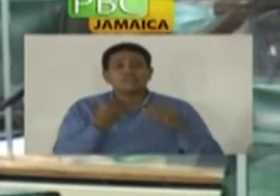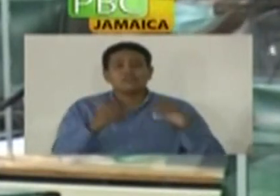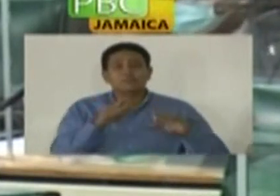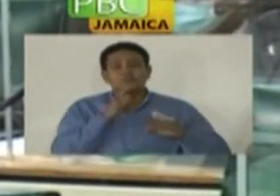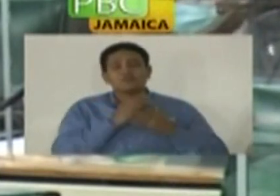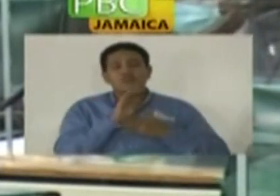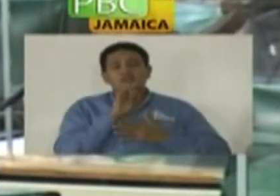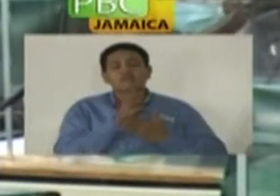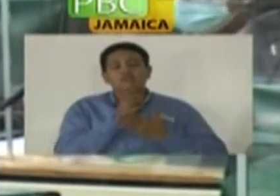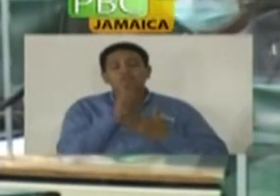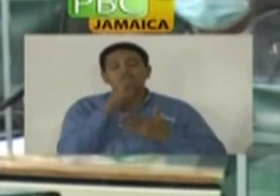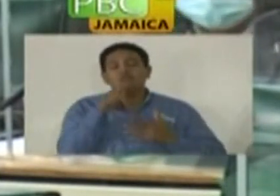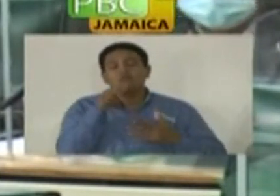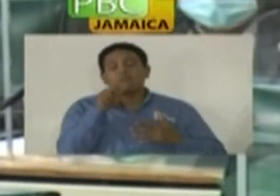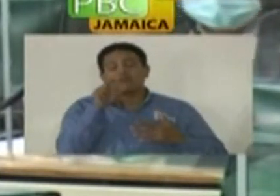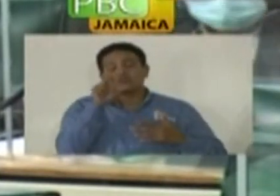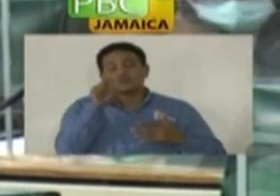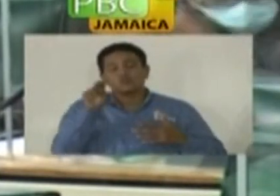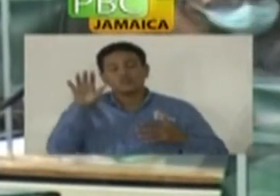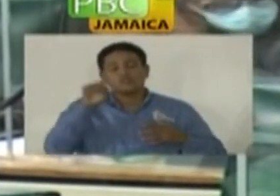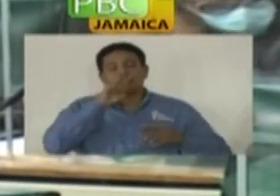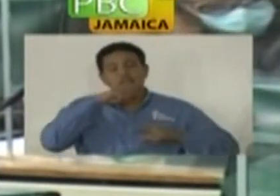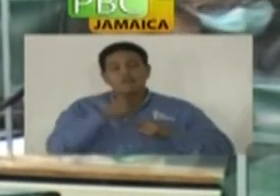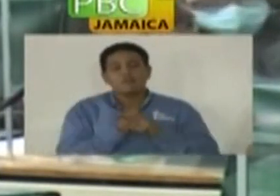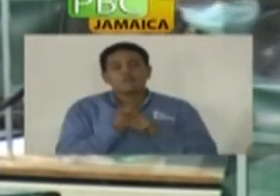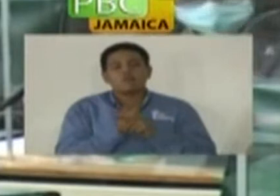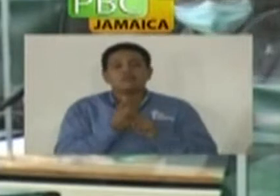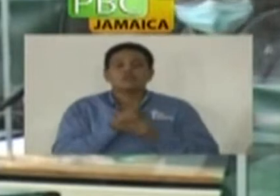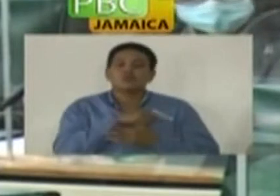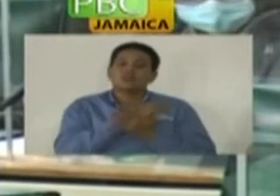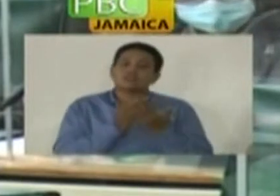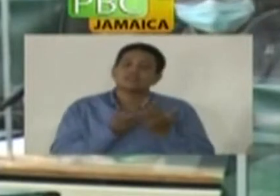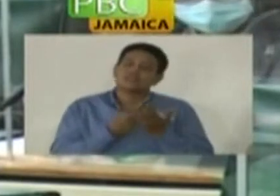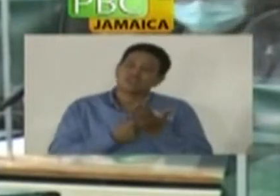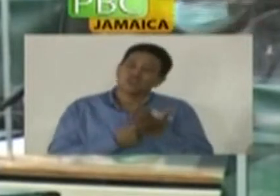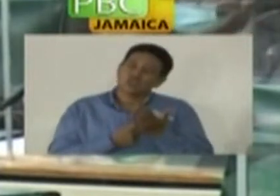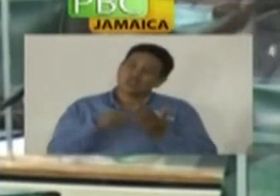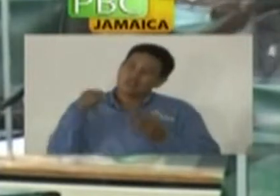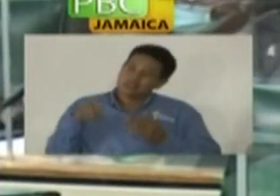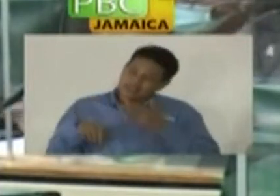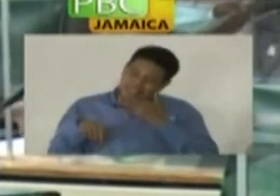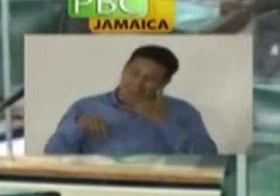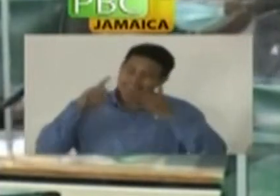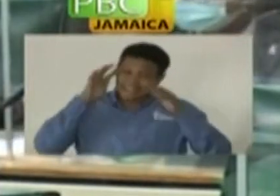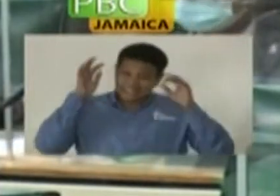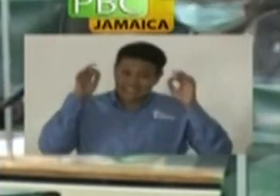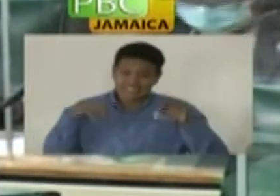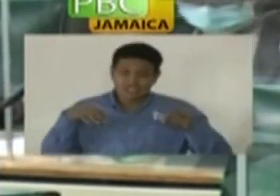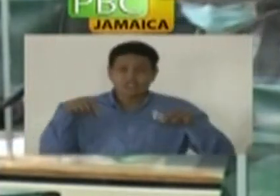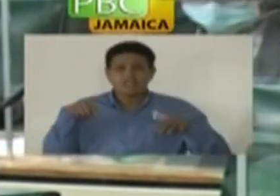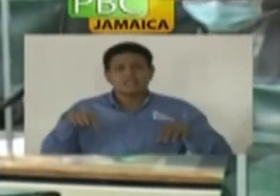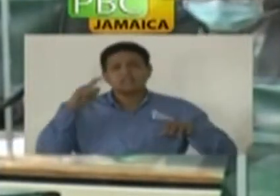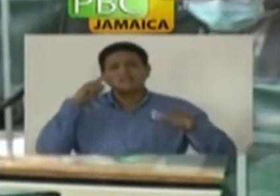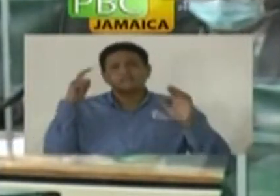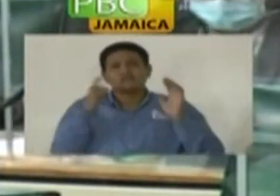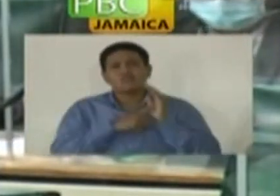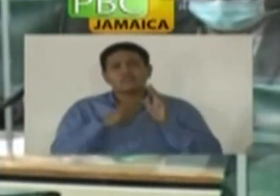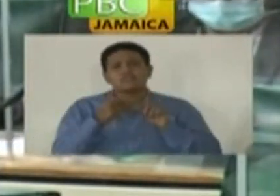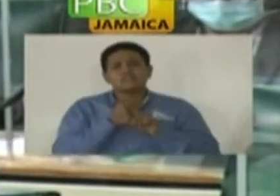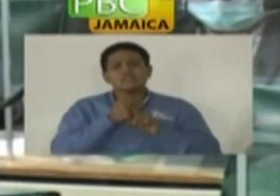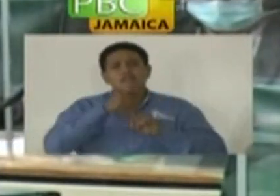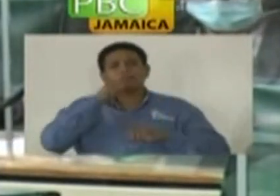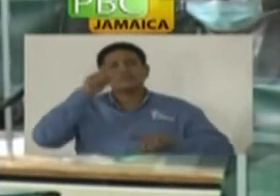appeal to the prosecution was appropriate. So this discussion, this decision, this recognition that